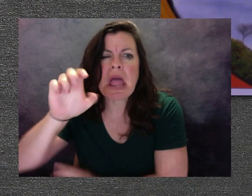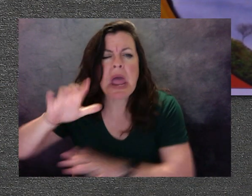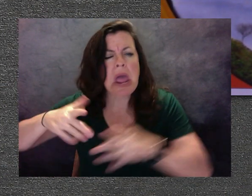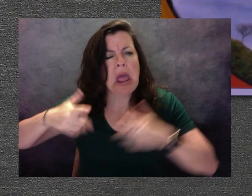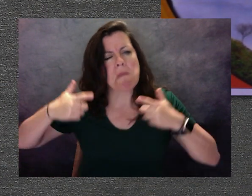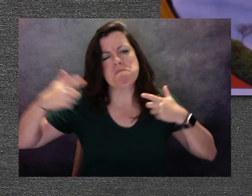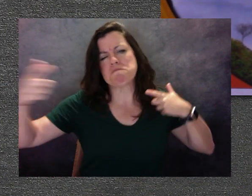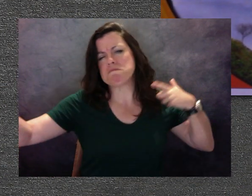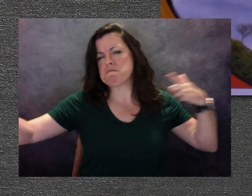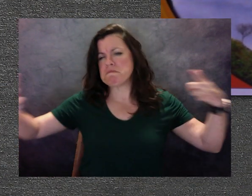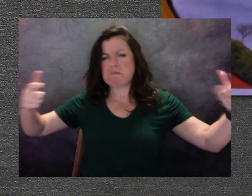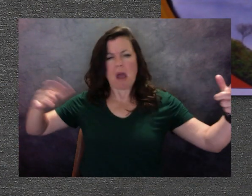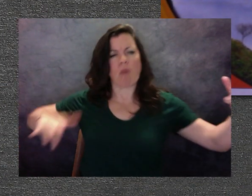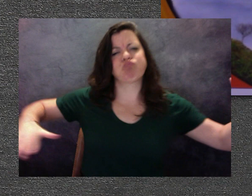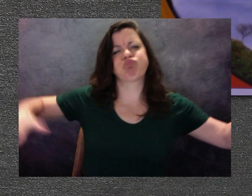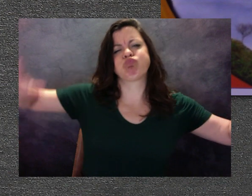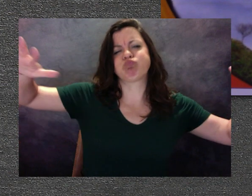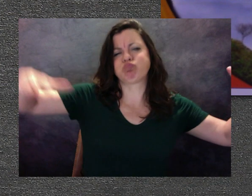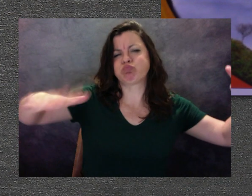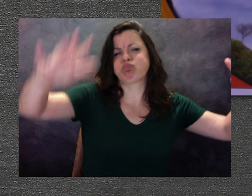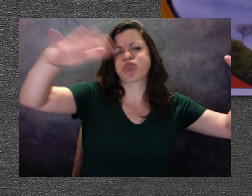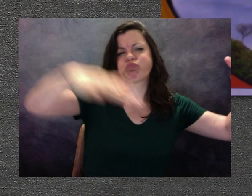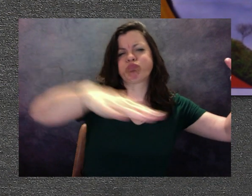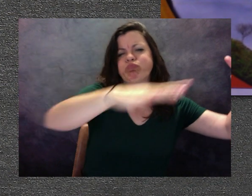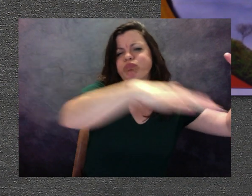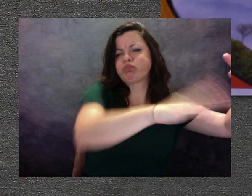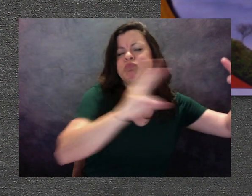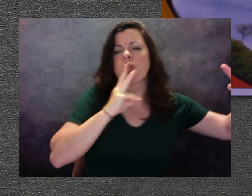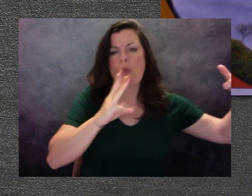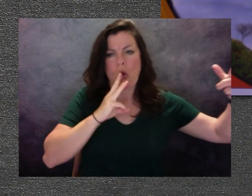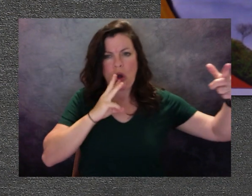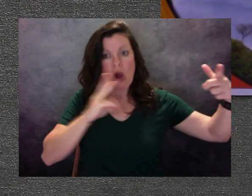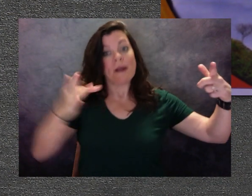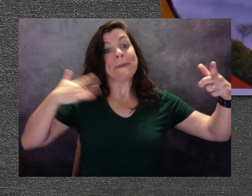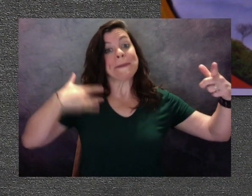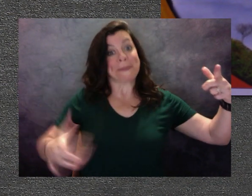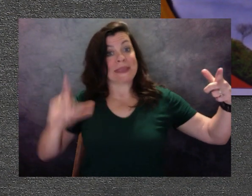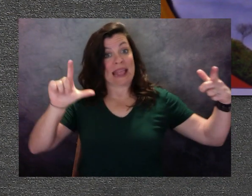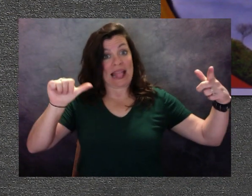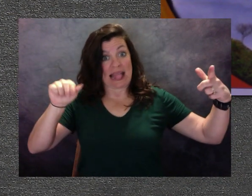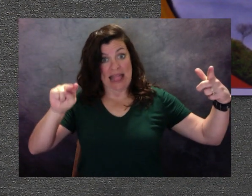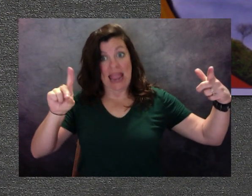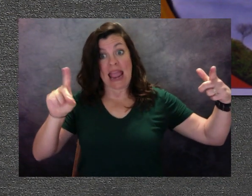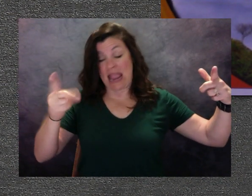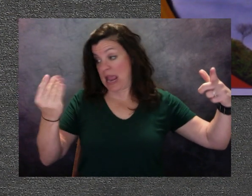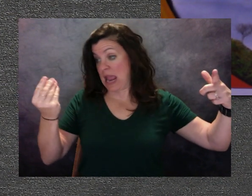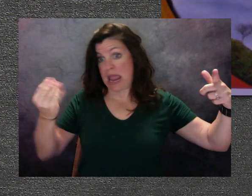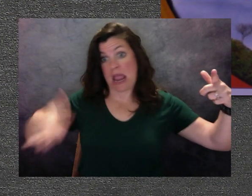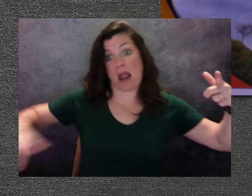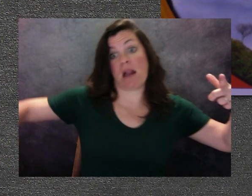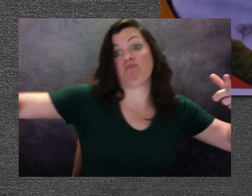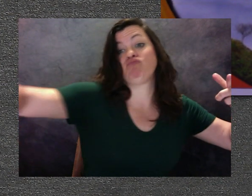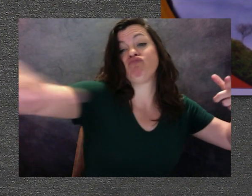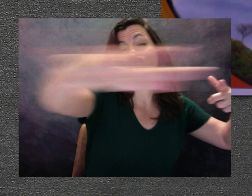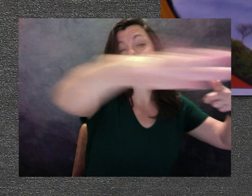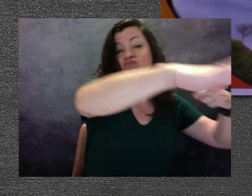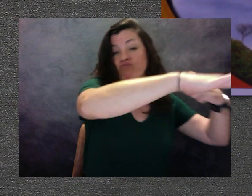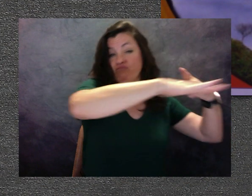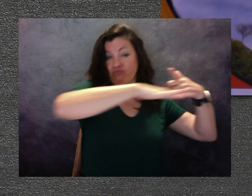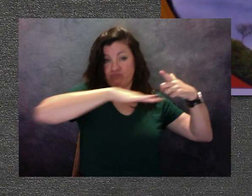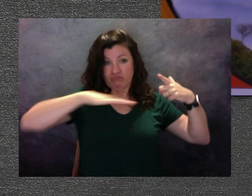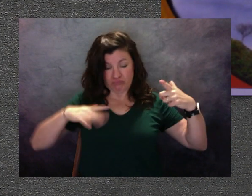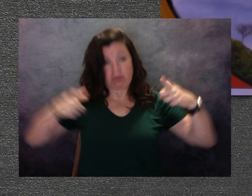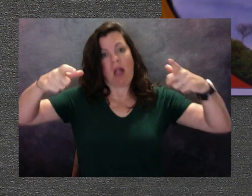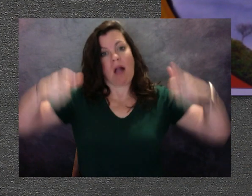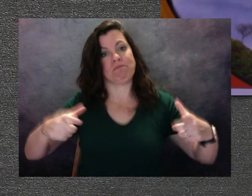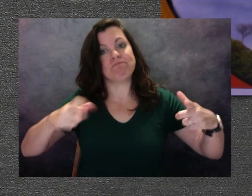all around it. Some lakes have been here for a long time. Oh, check out this picture